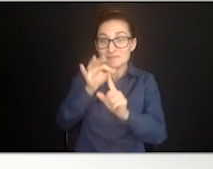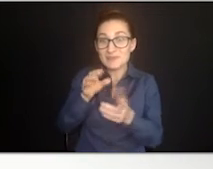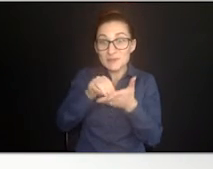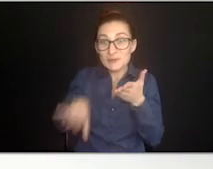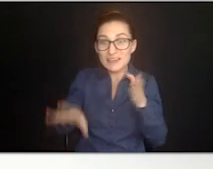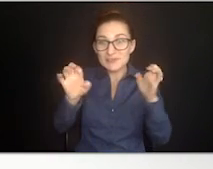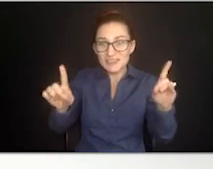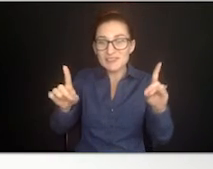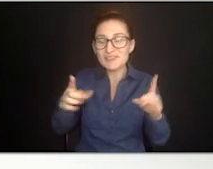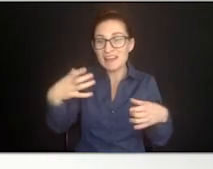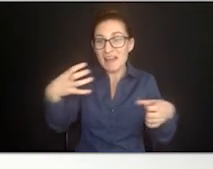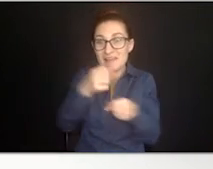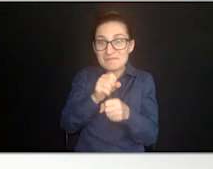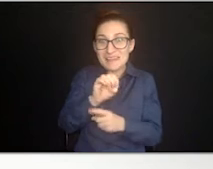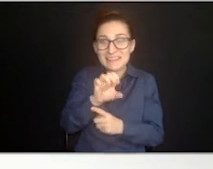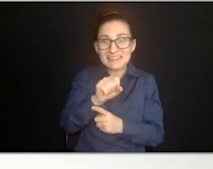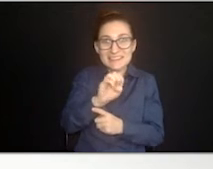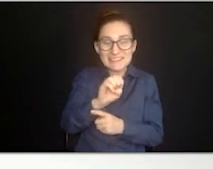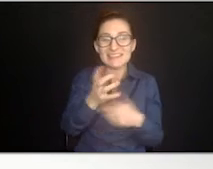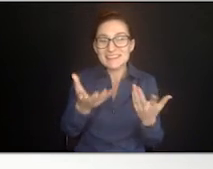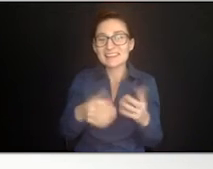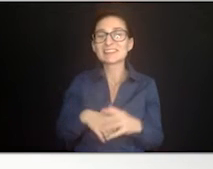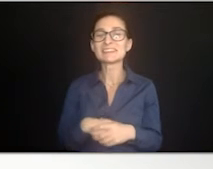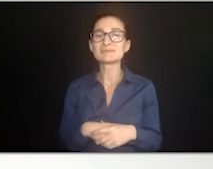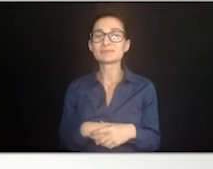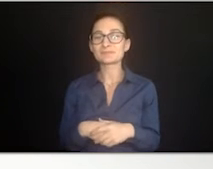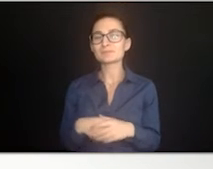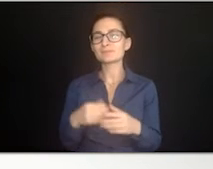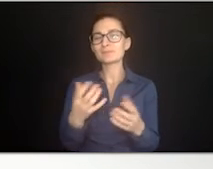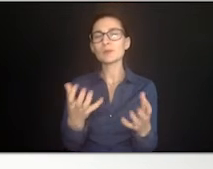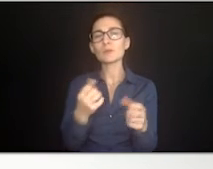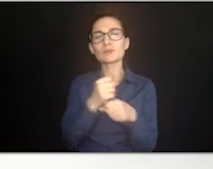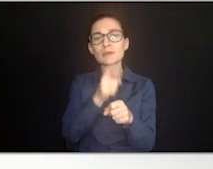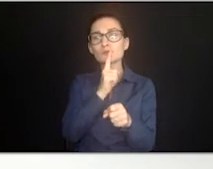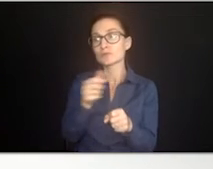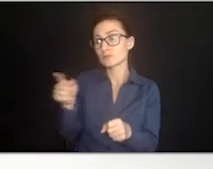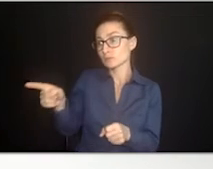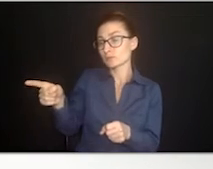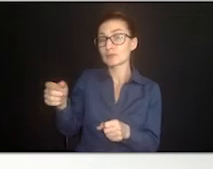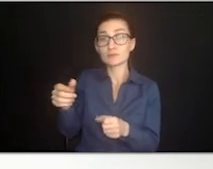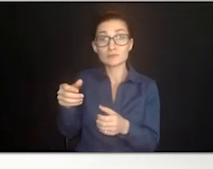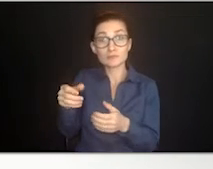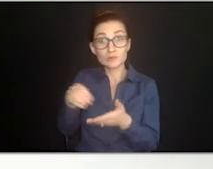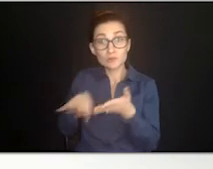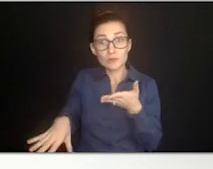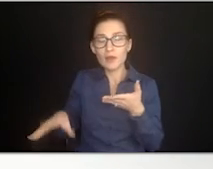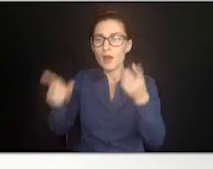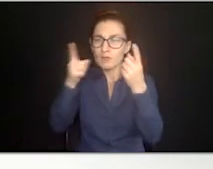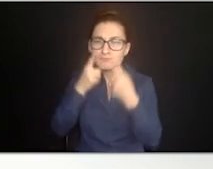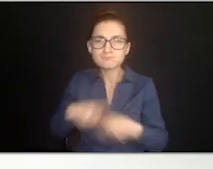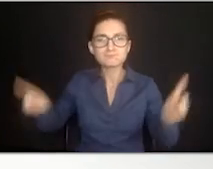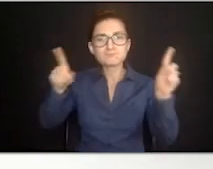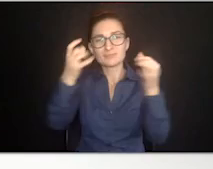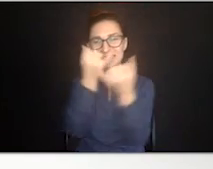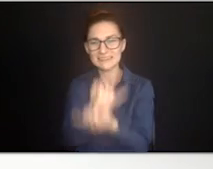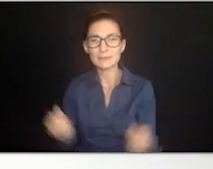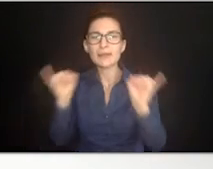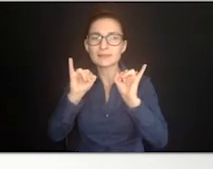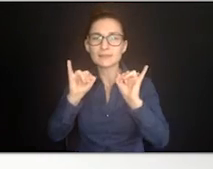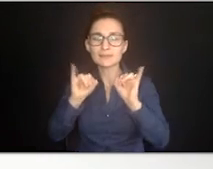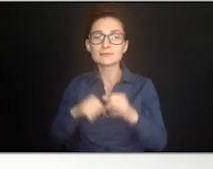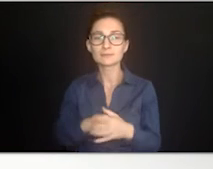And these help to ensure that the student is as independent and as successful as possible. We are going to go into